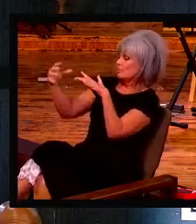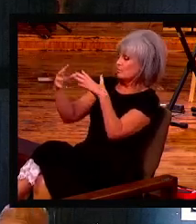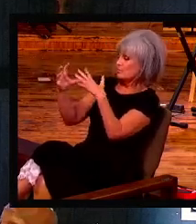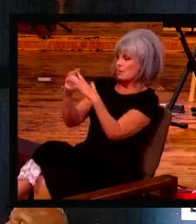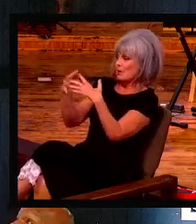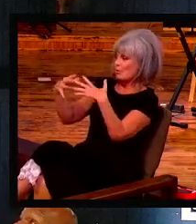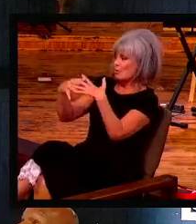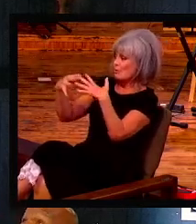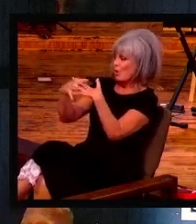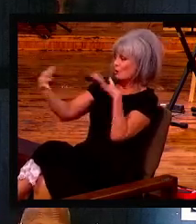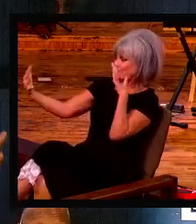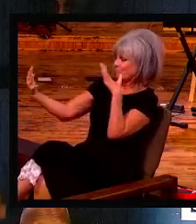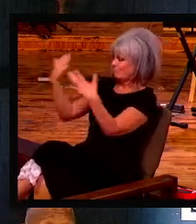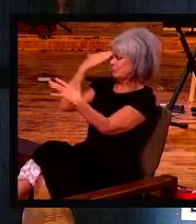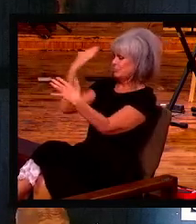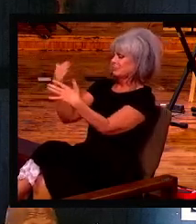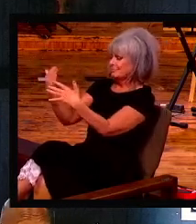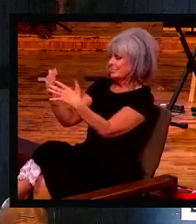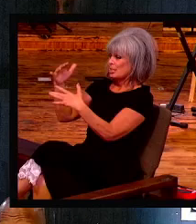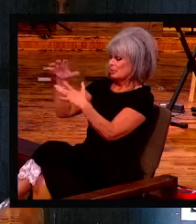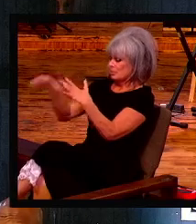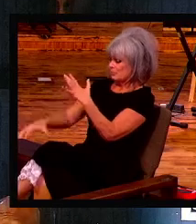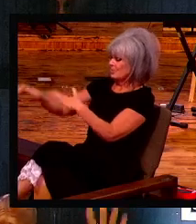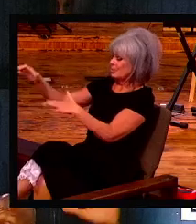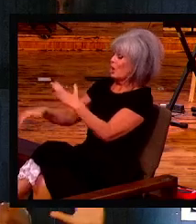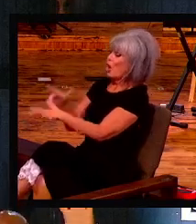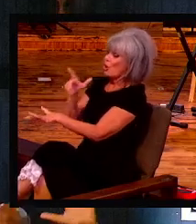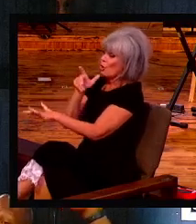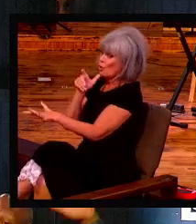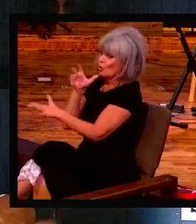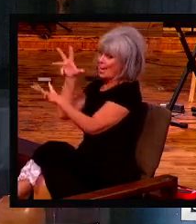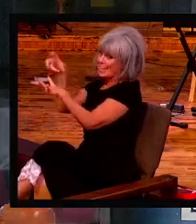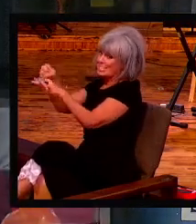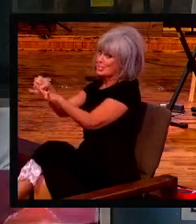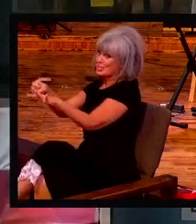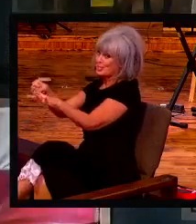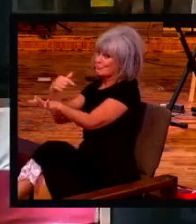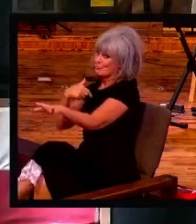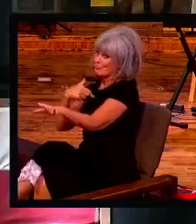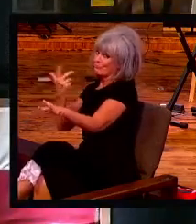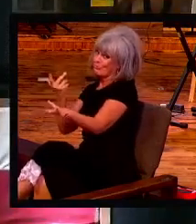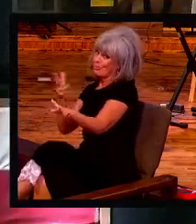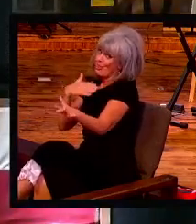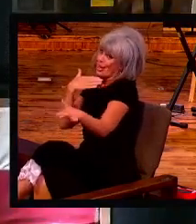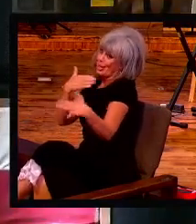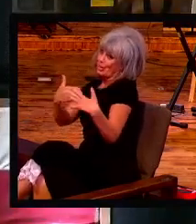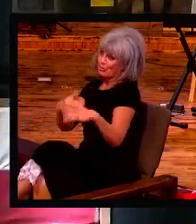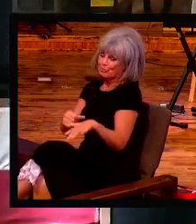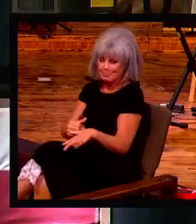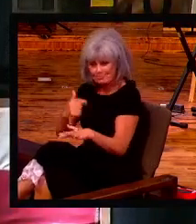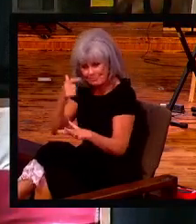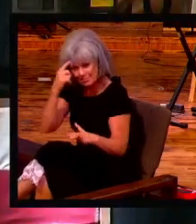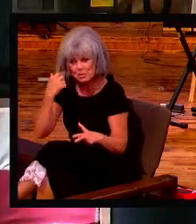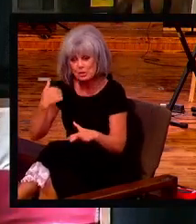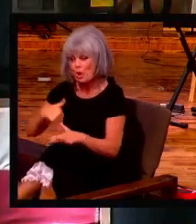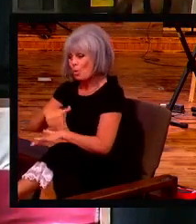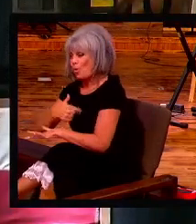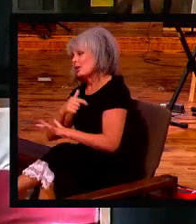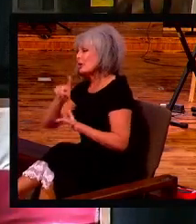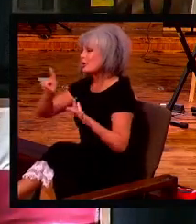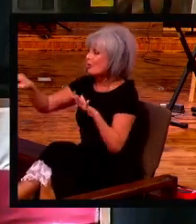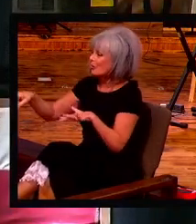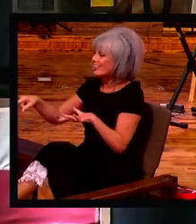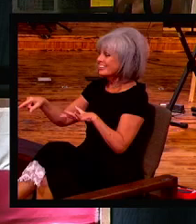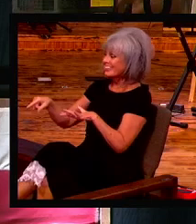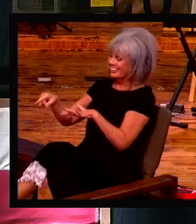face. And the ball starts bouncing in the air, and guess who was right there to catch it? Yours truly. Boop. Thank you. We going to the touchdown.